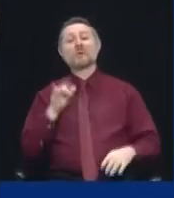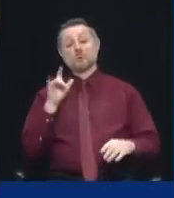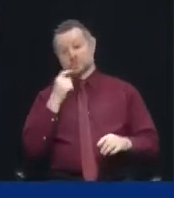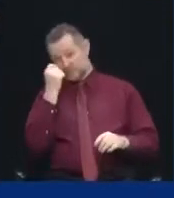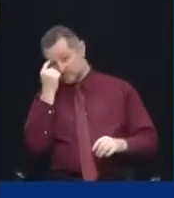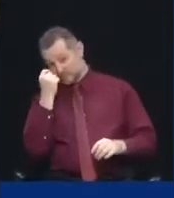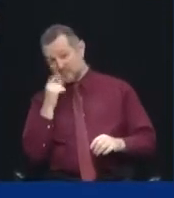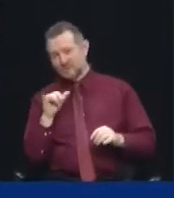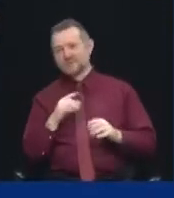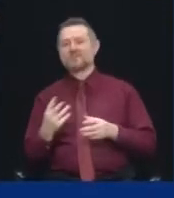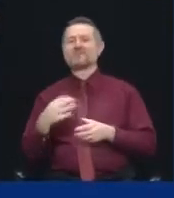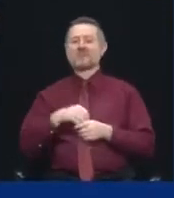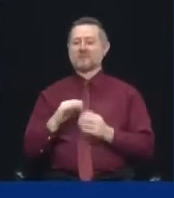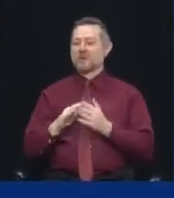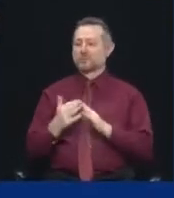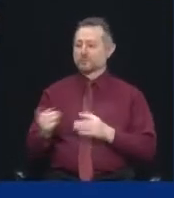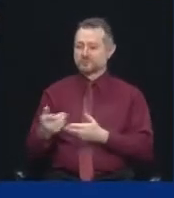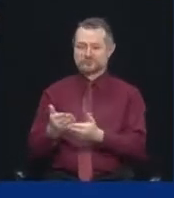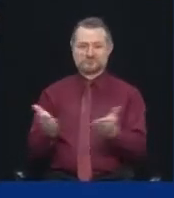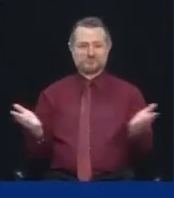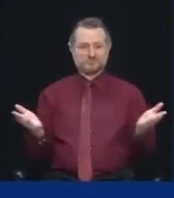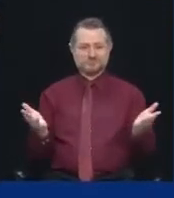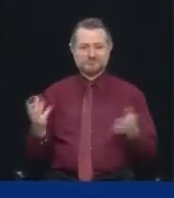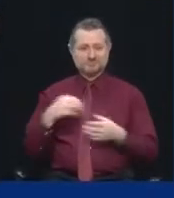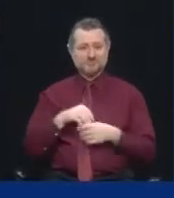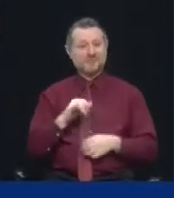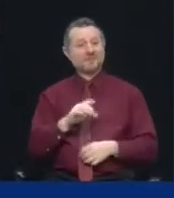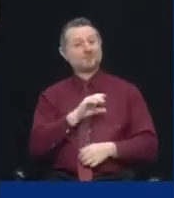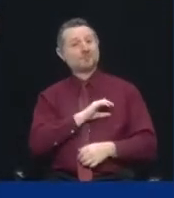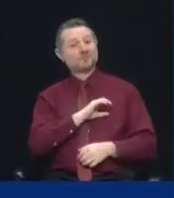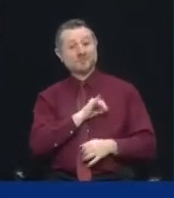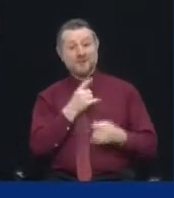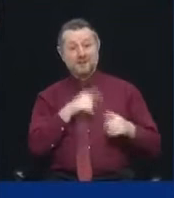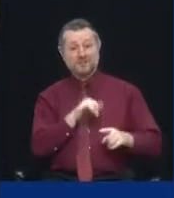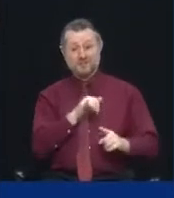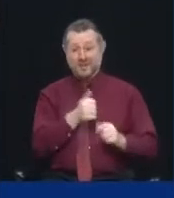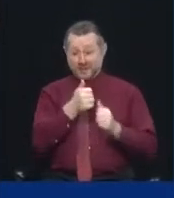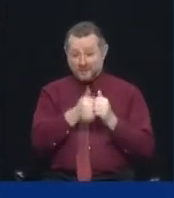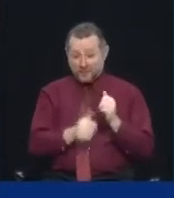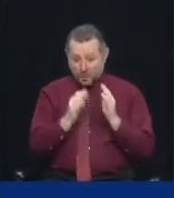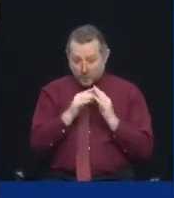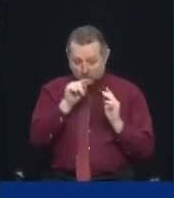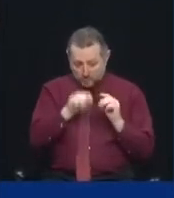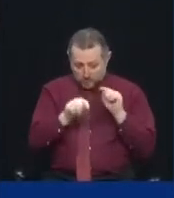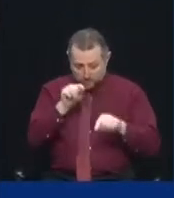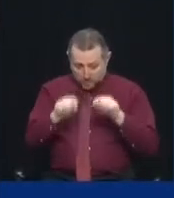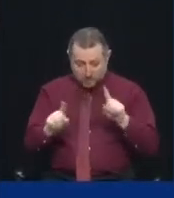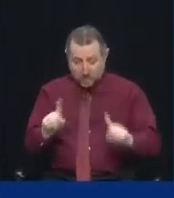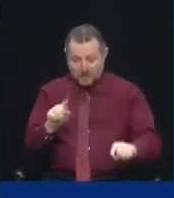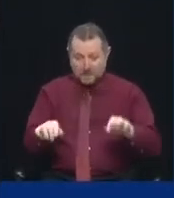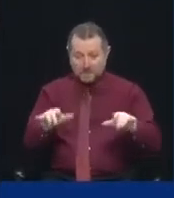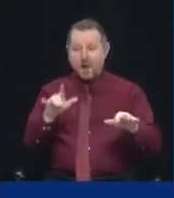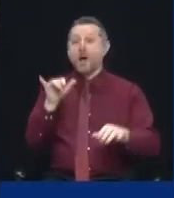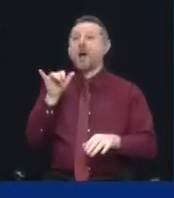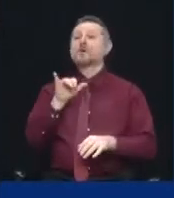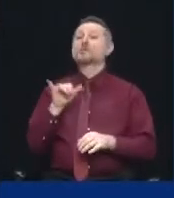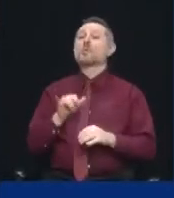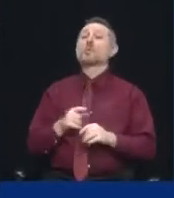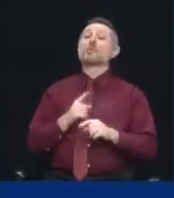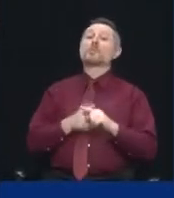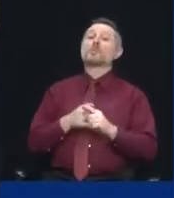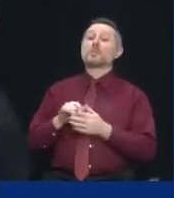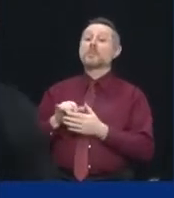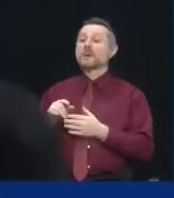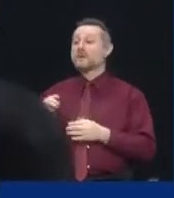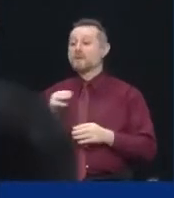Why? Because policing is done community by community. Policing in Yonkers is different than policing in Mount Vernon, is different